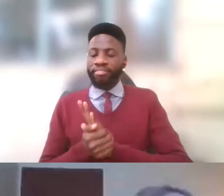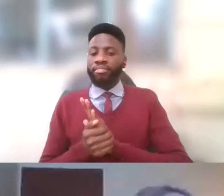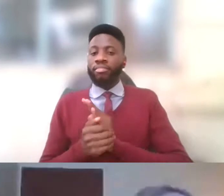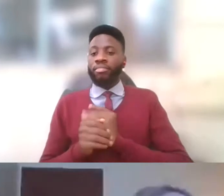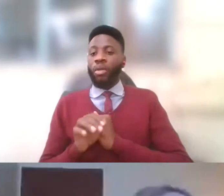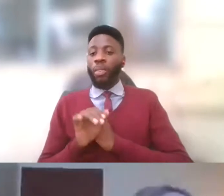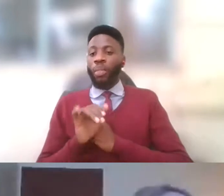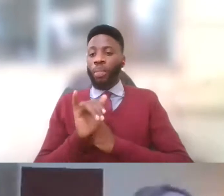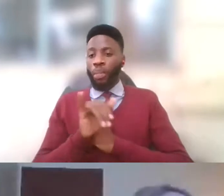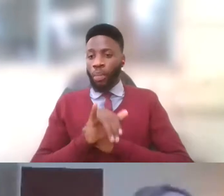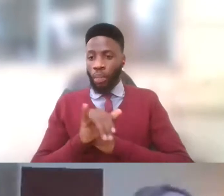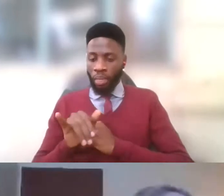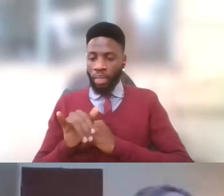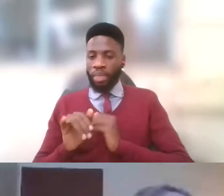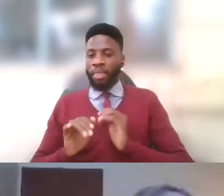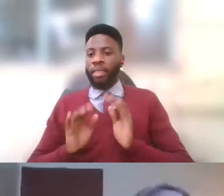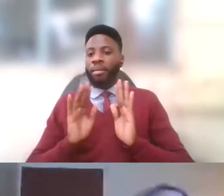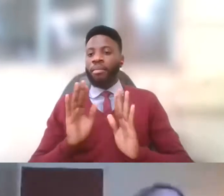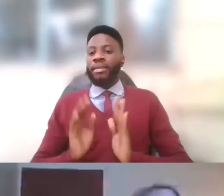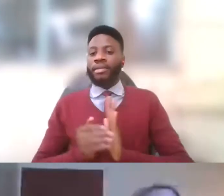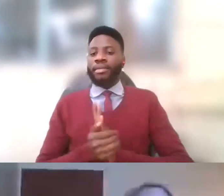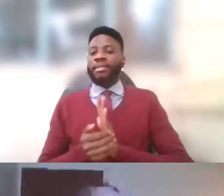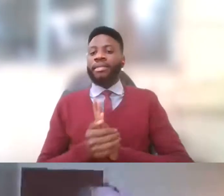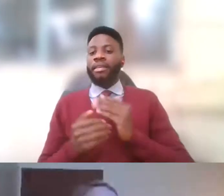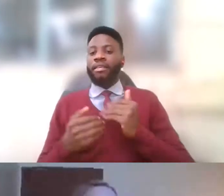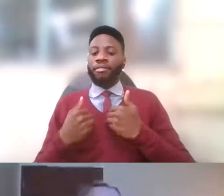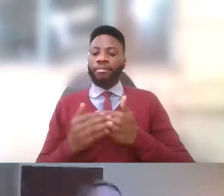and what does that really mean? And